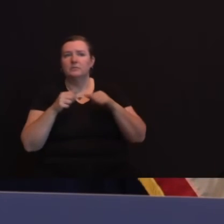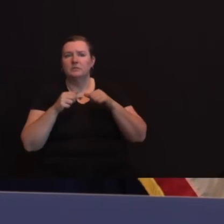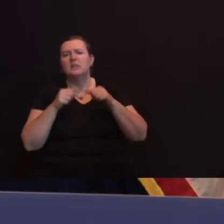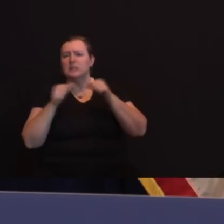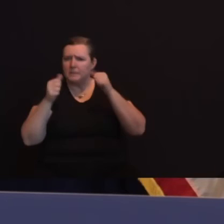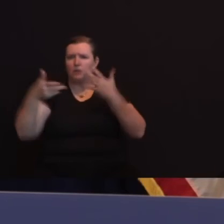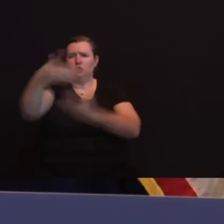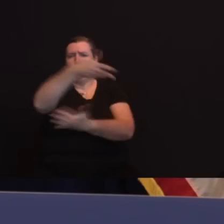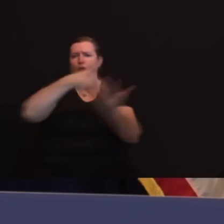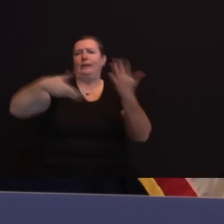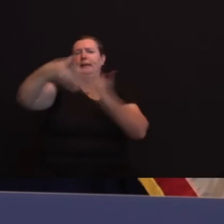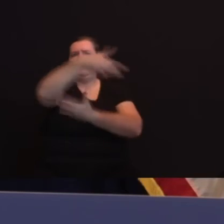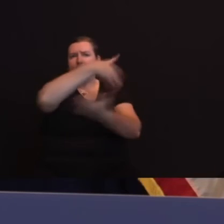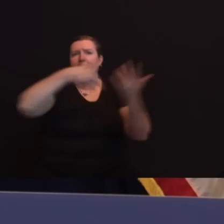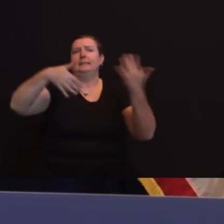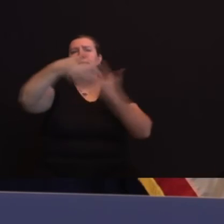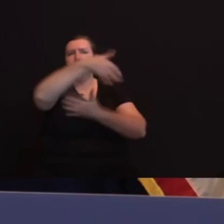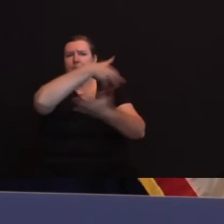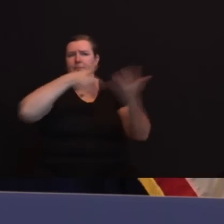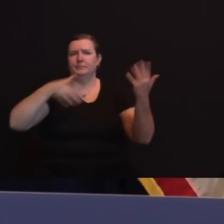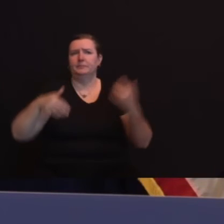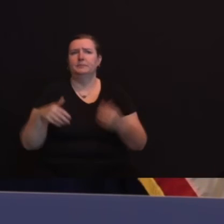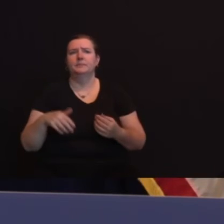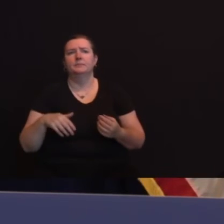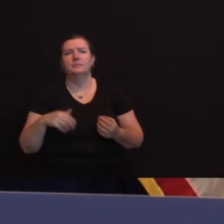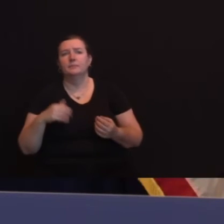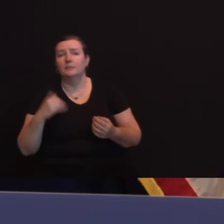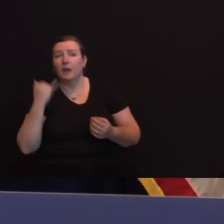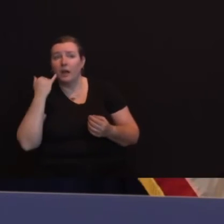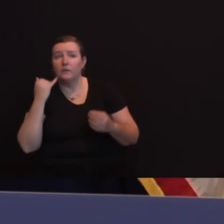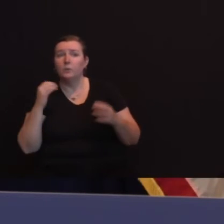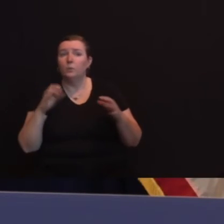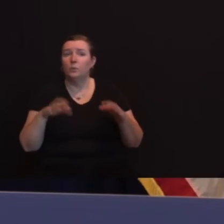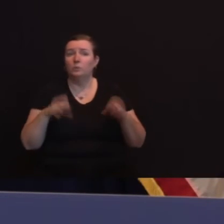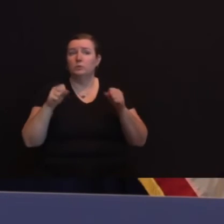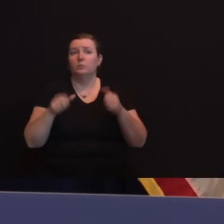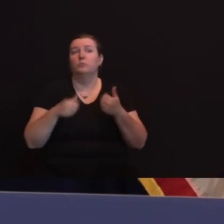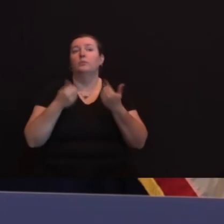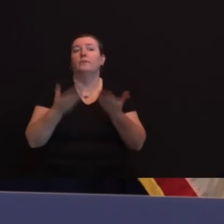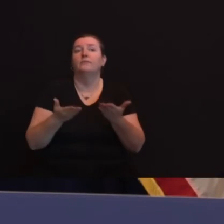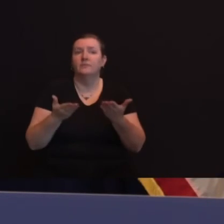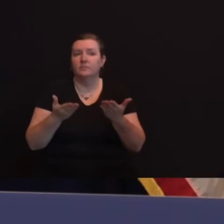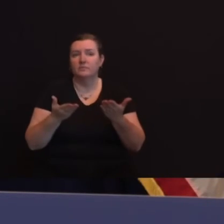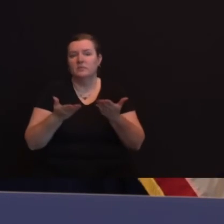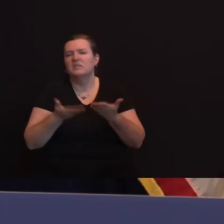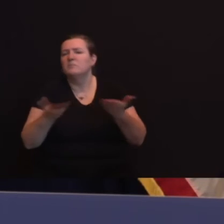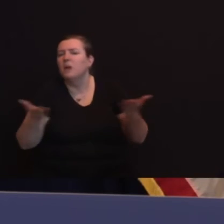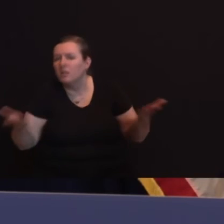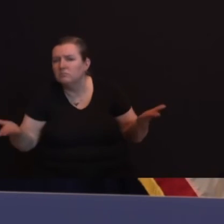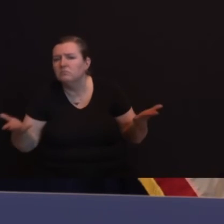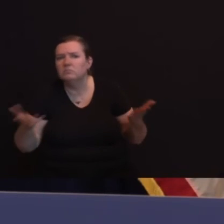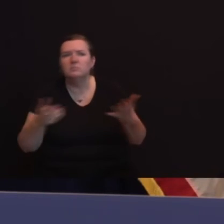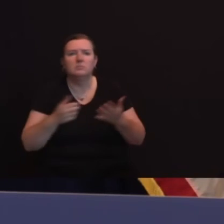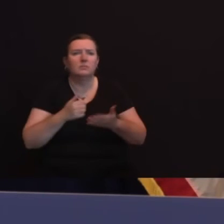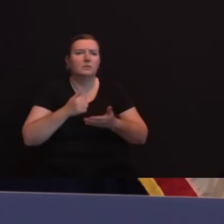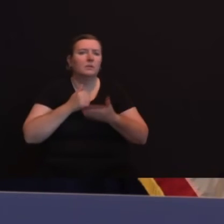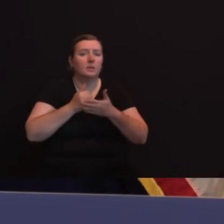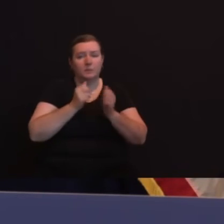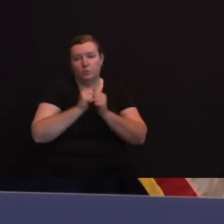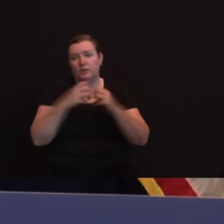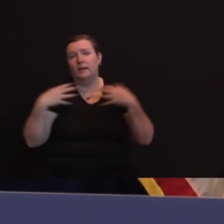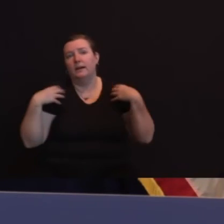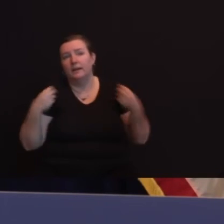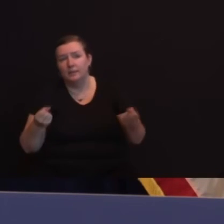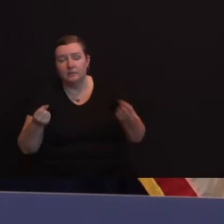hosting, provide attendees with supplies to help everyone stay healthy. These include extra masks, perhaps, a hand